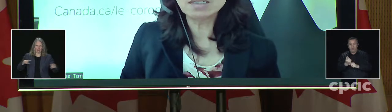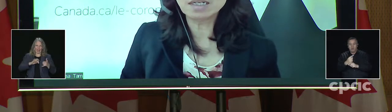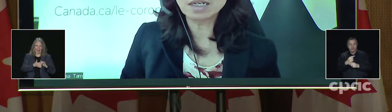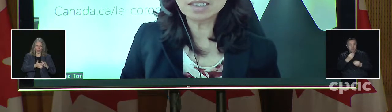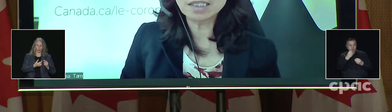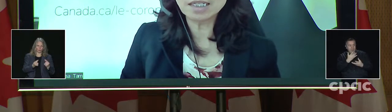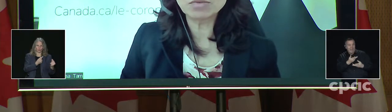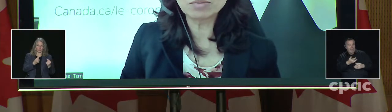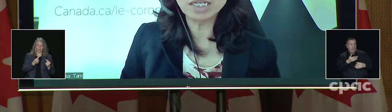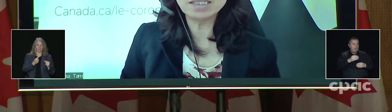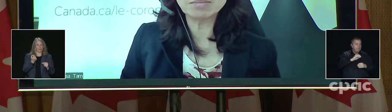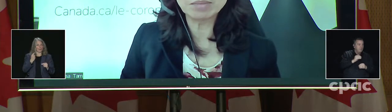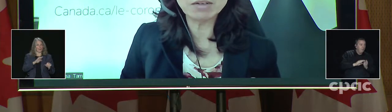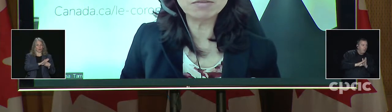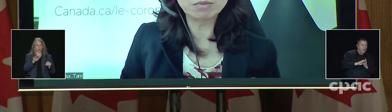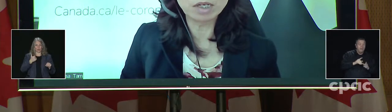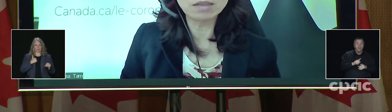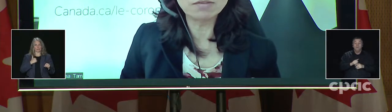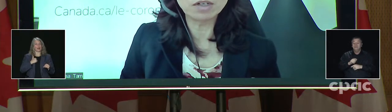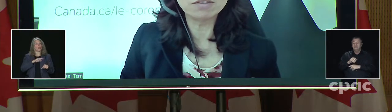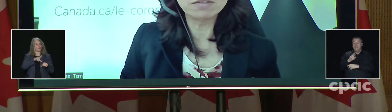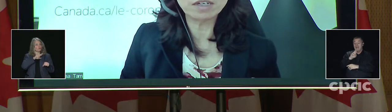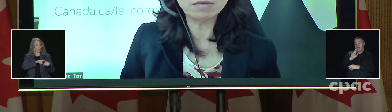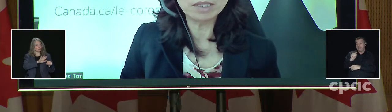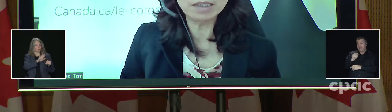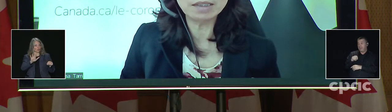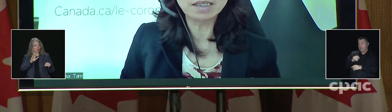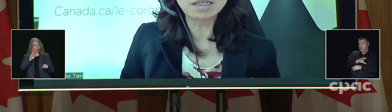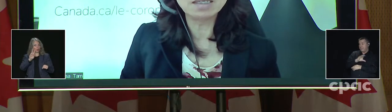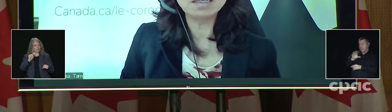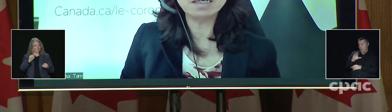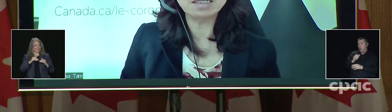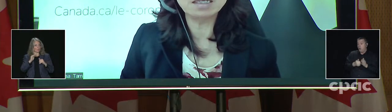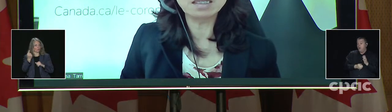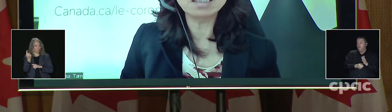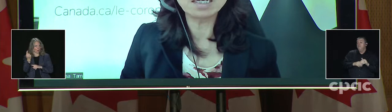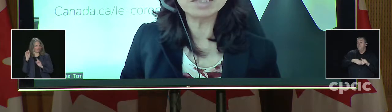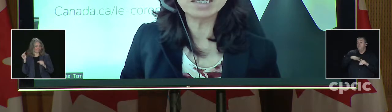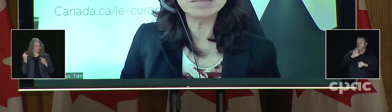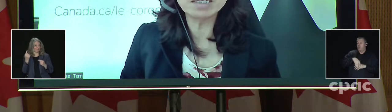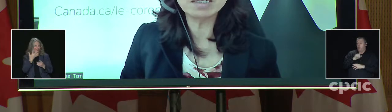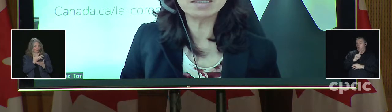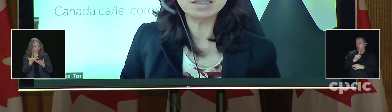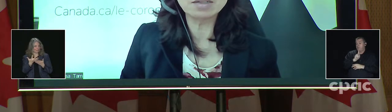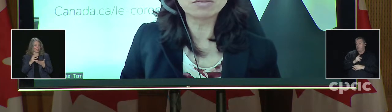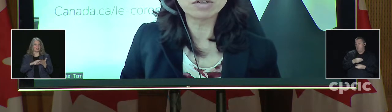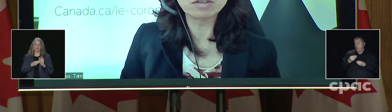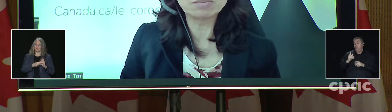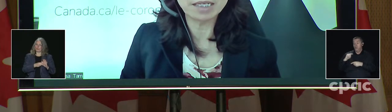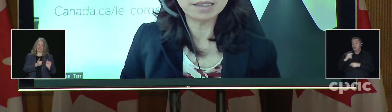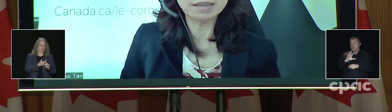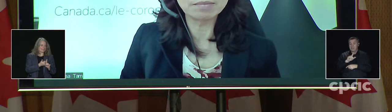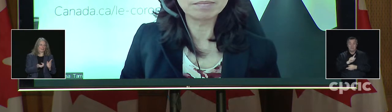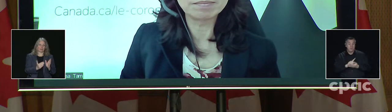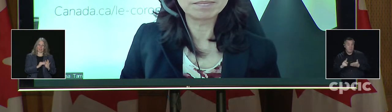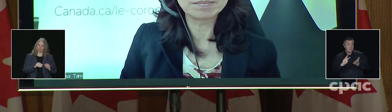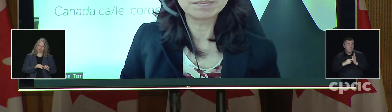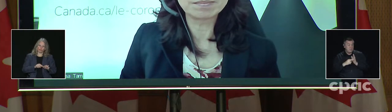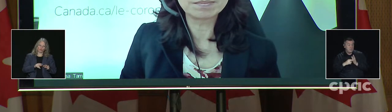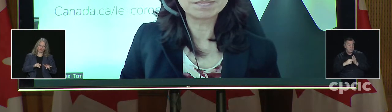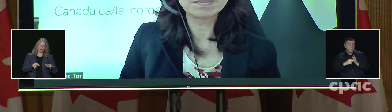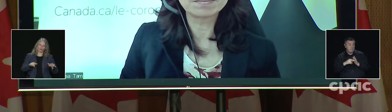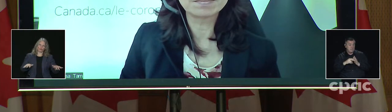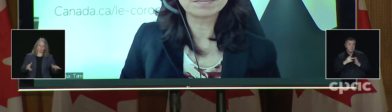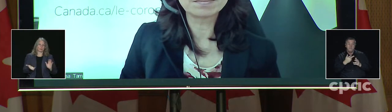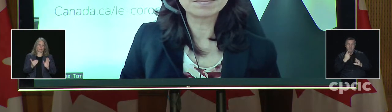nationally, the RT has remained above 1 for over 5 weeks, indicating that the epidemic is in a growth pattern.